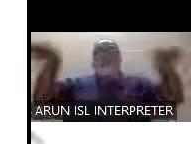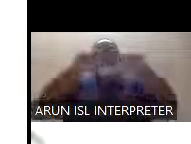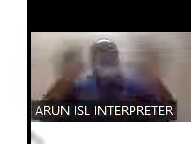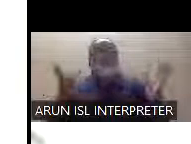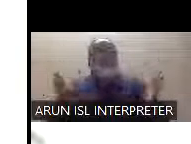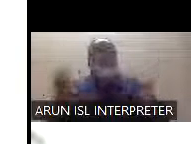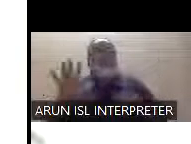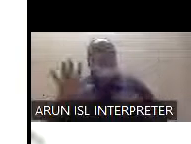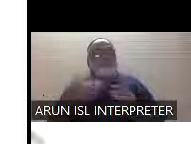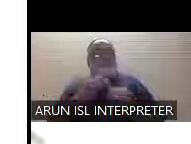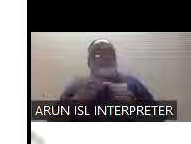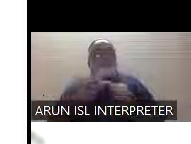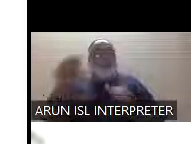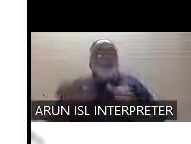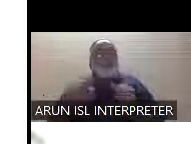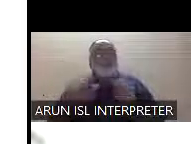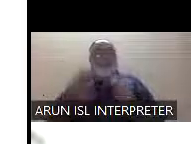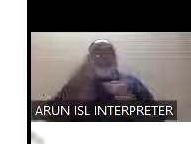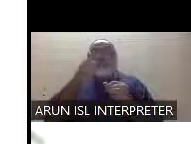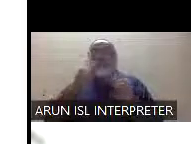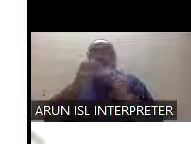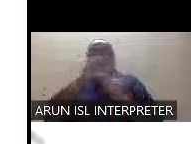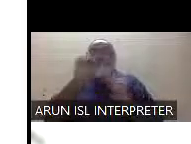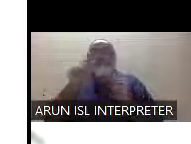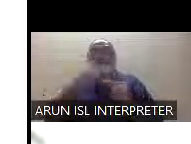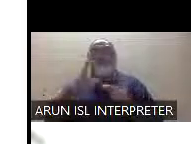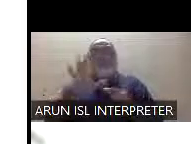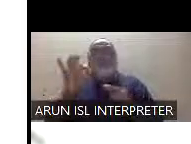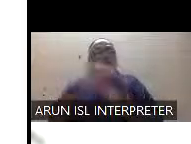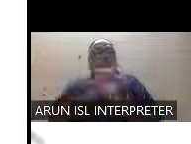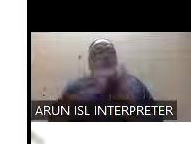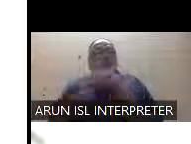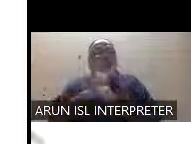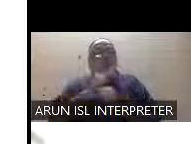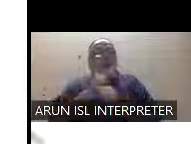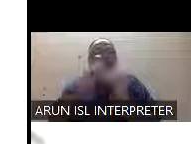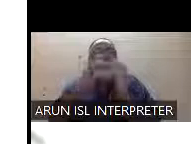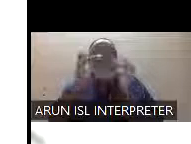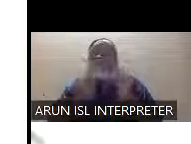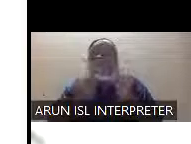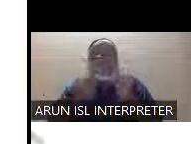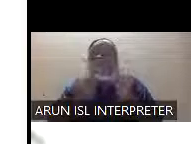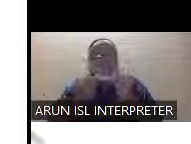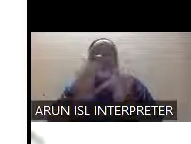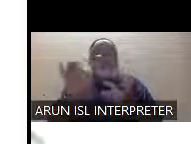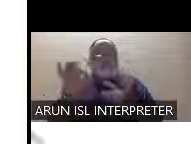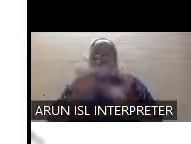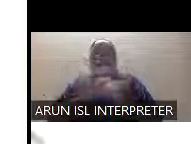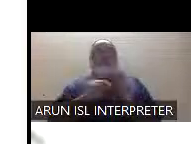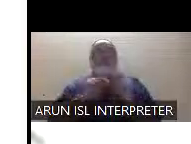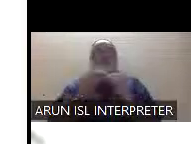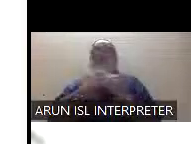India campaign has set a target that at least 50% of the government websites, 50% of